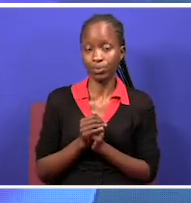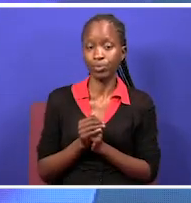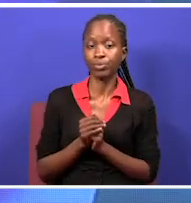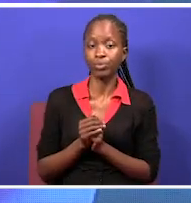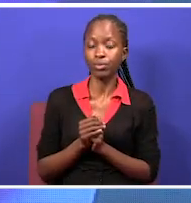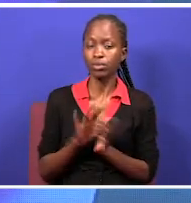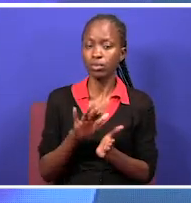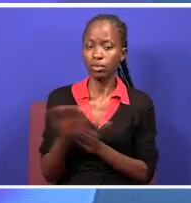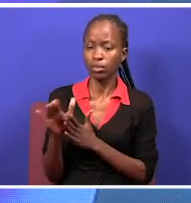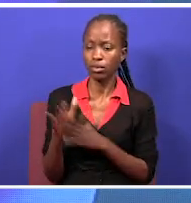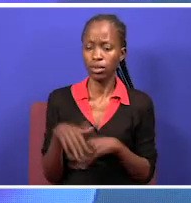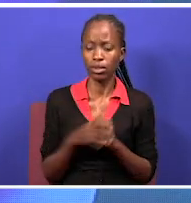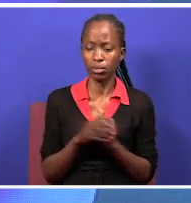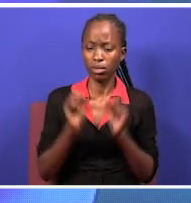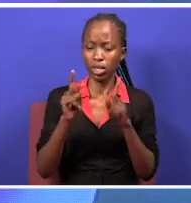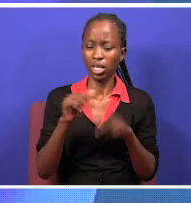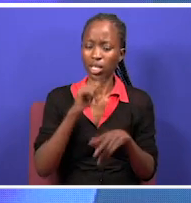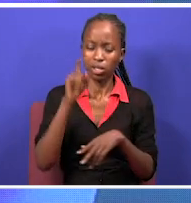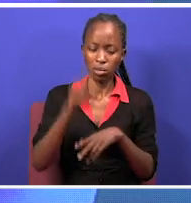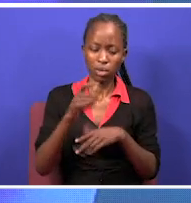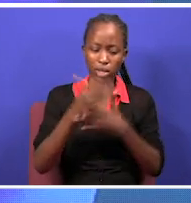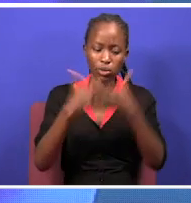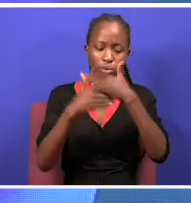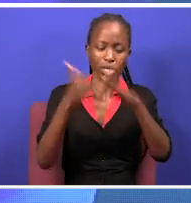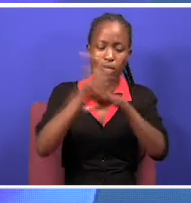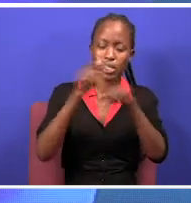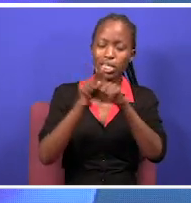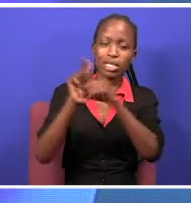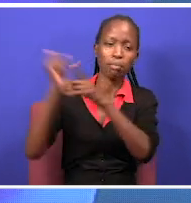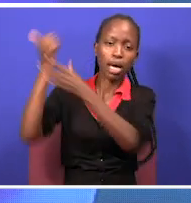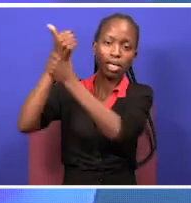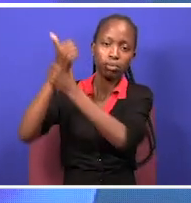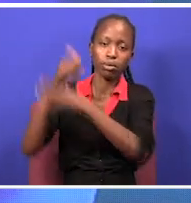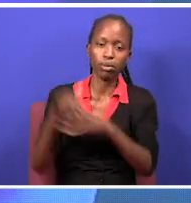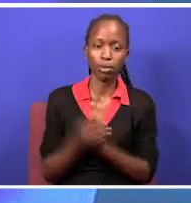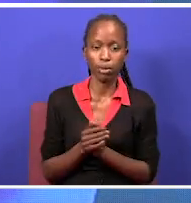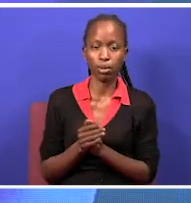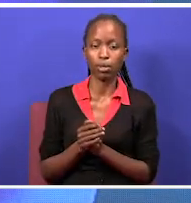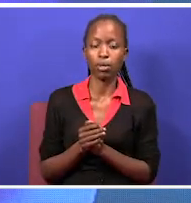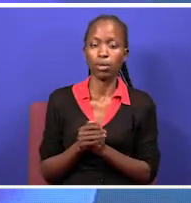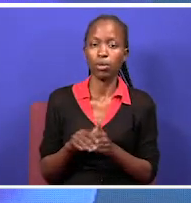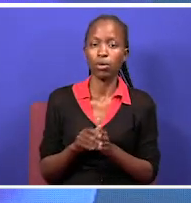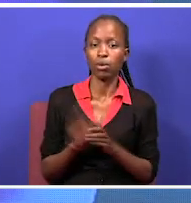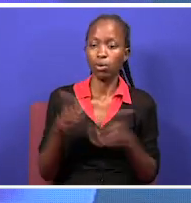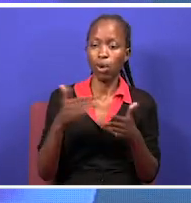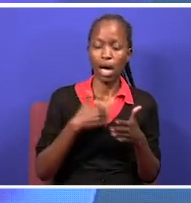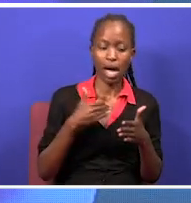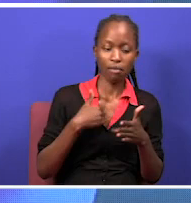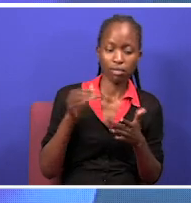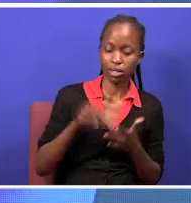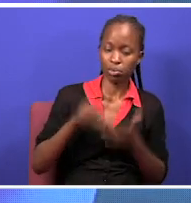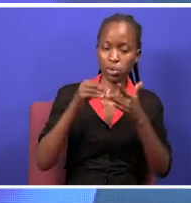Now, we do not have to build altars like Abraham did, or have special rooms or special